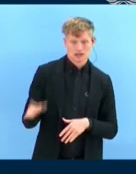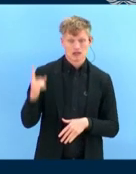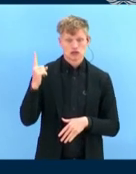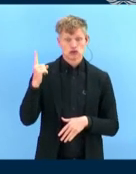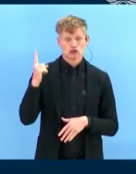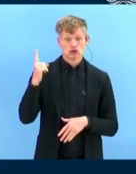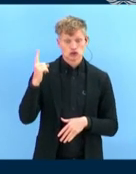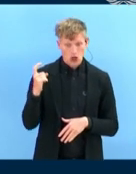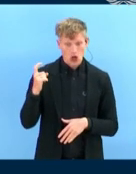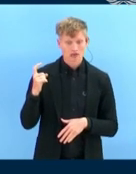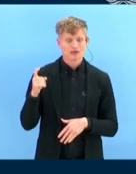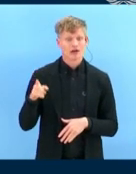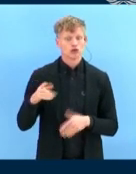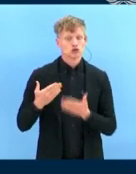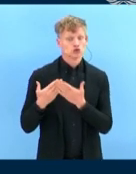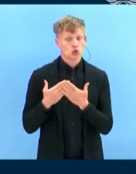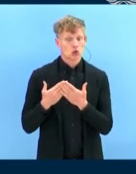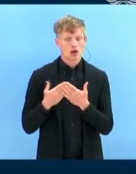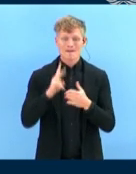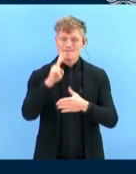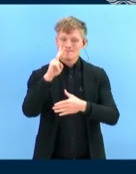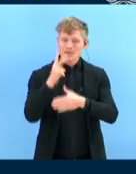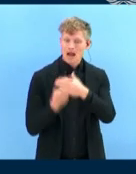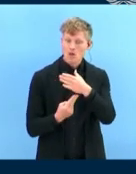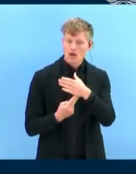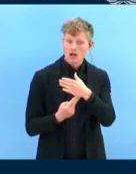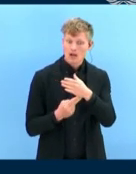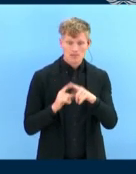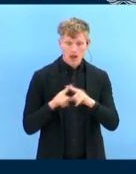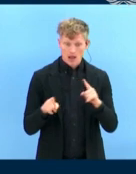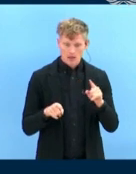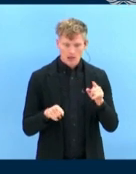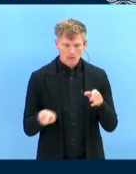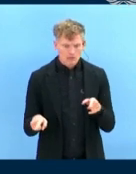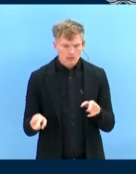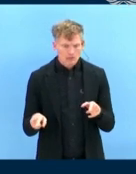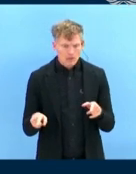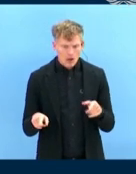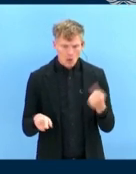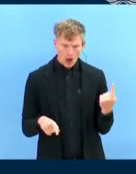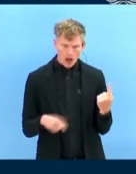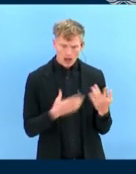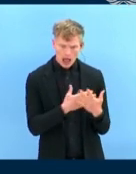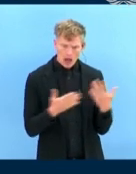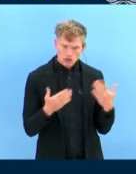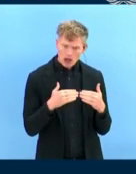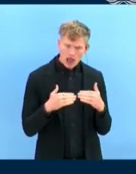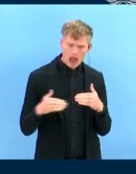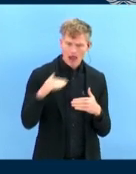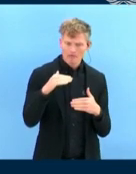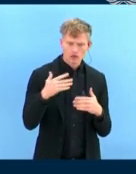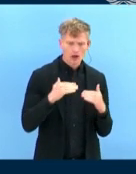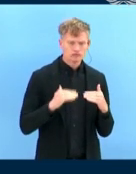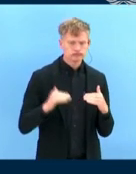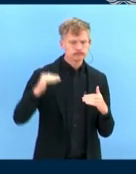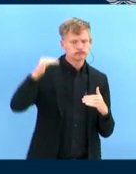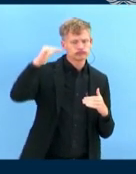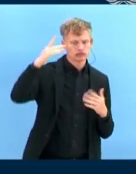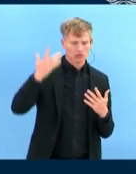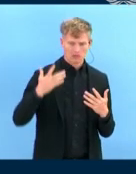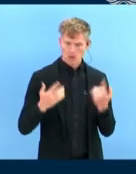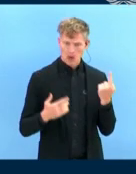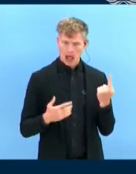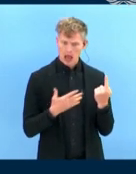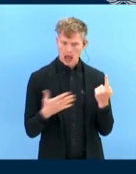bilingual, with Persian still not used as a primary language even after first grade. In its recent report and conclusions, the